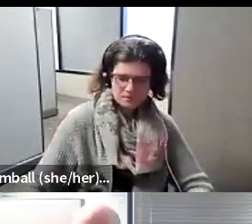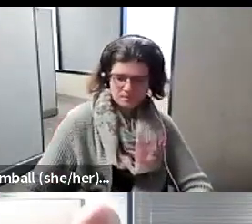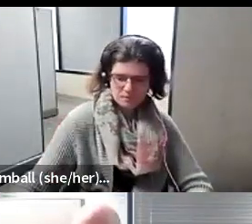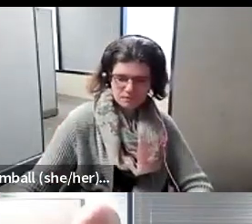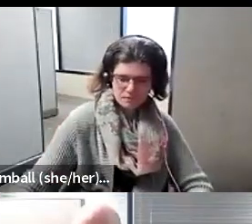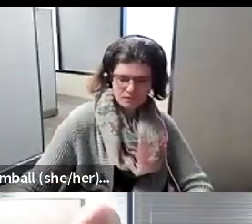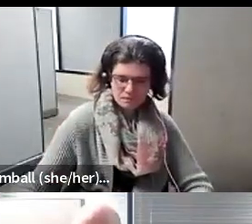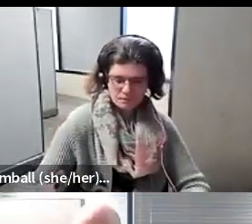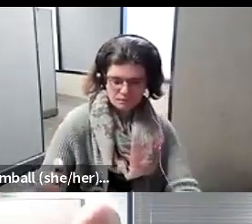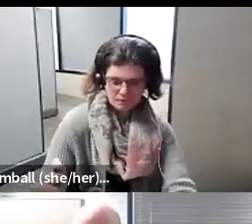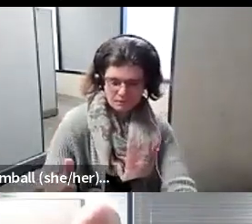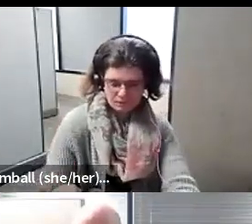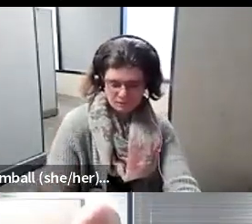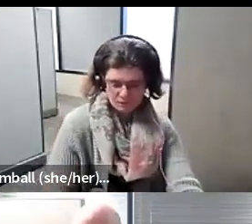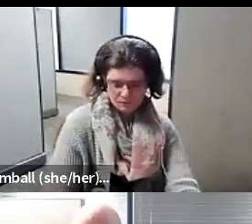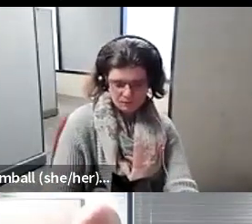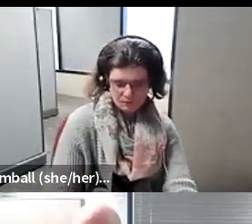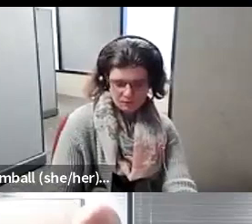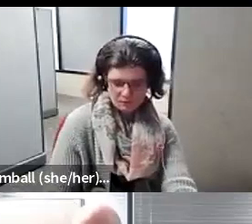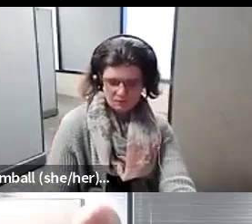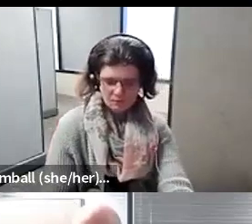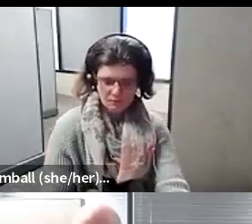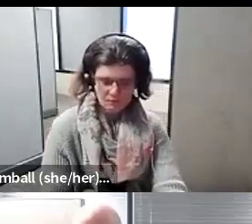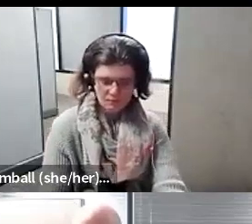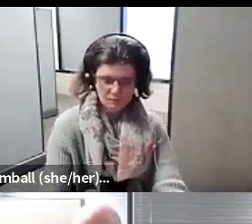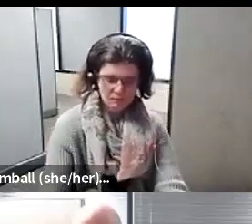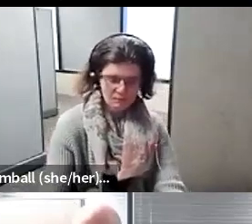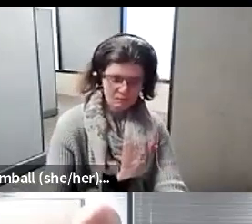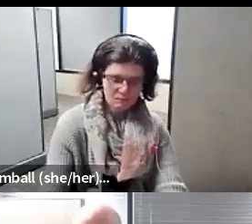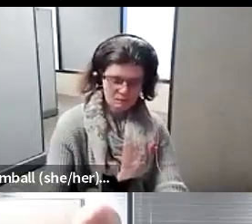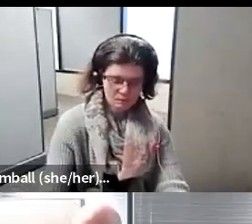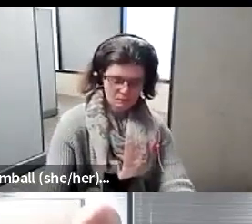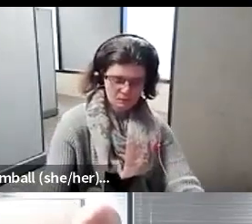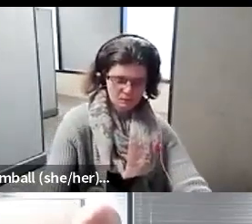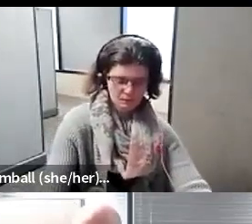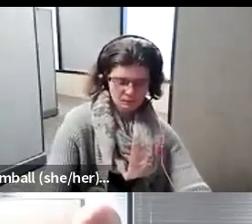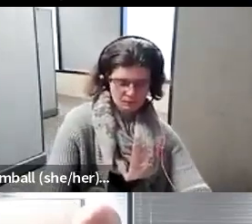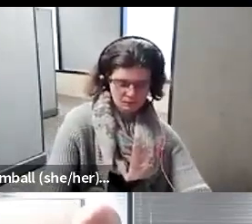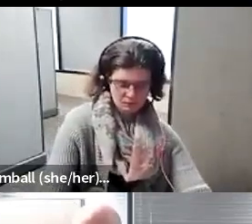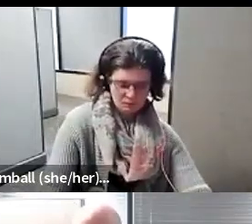encouraged. We have let's see, anything in the chat? Oh yeah,